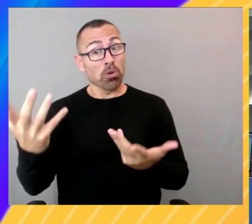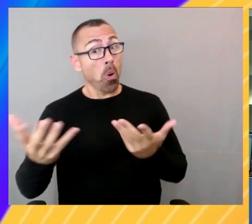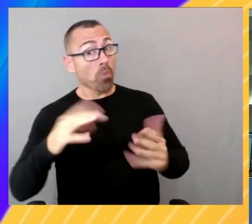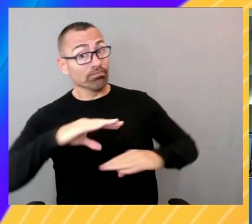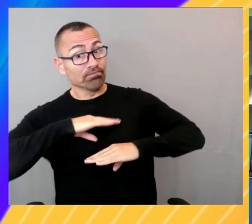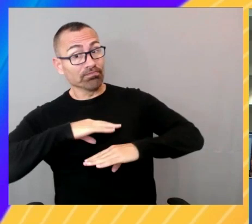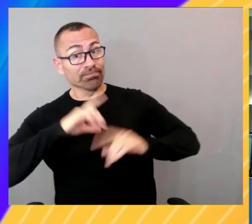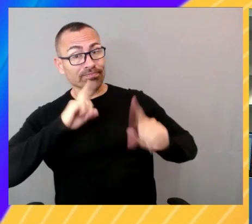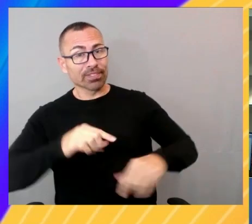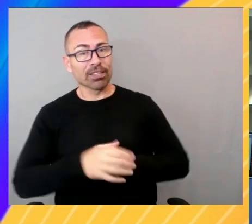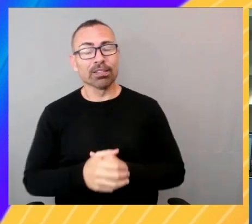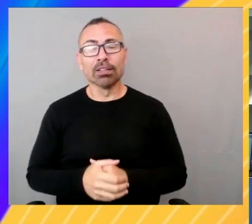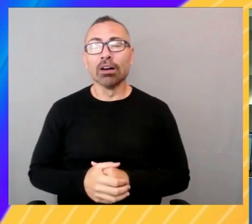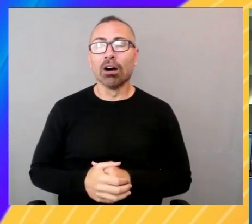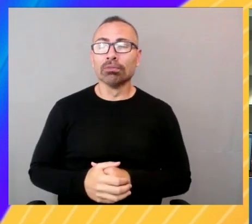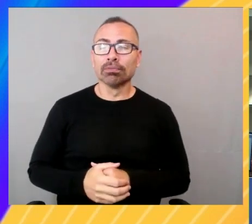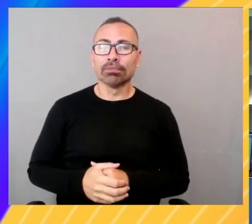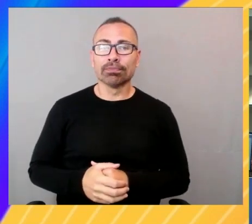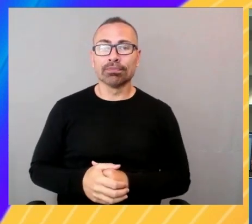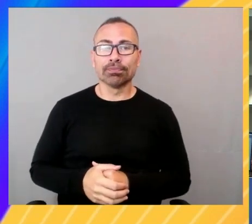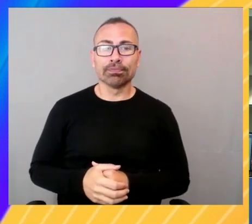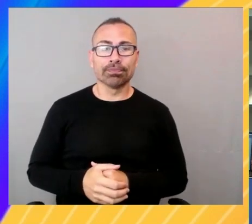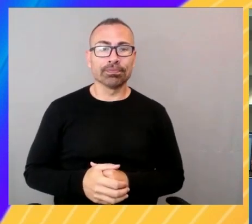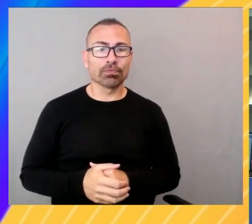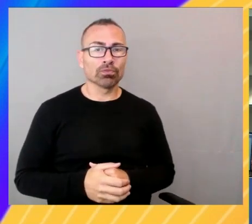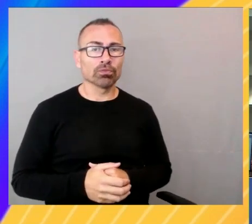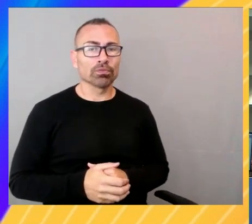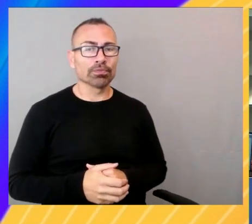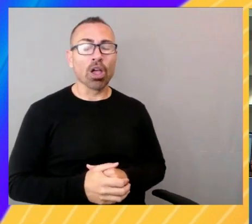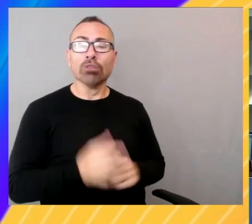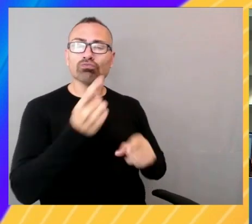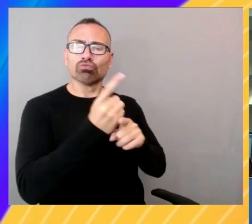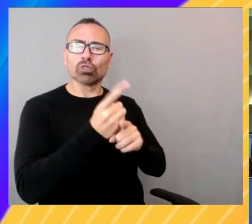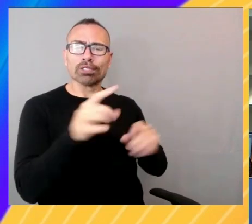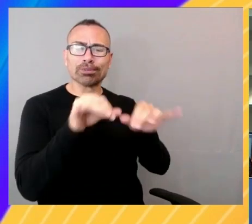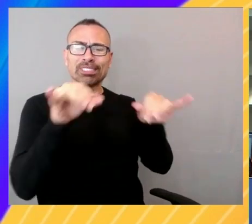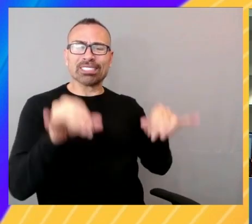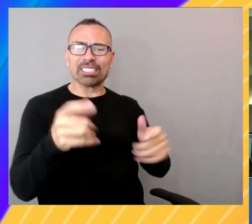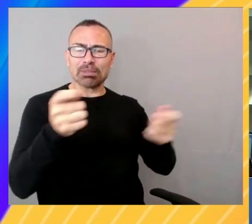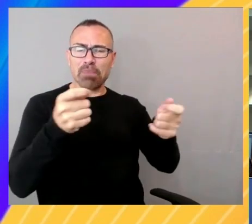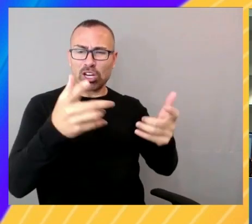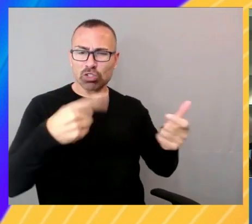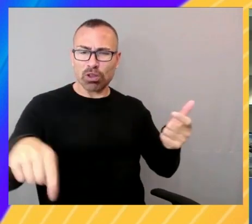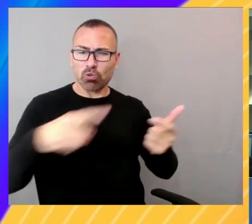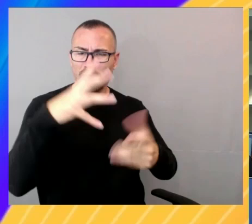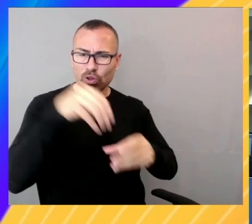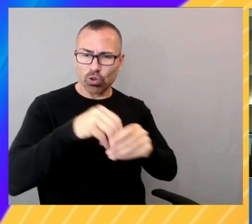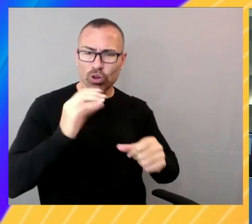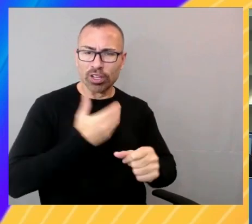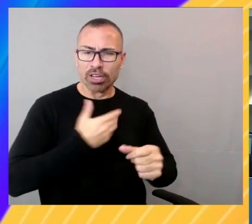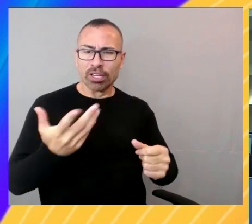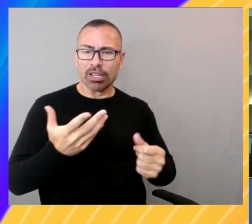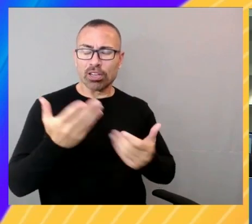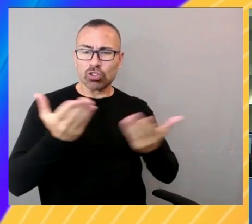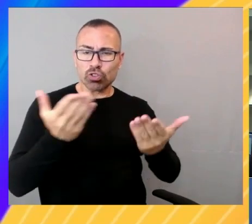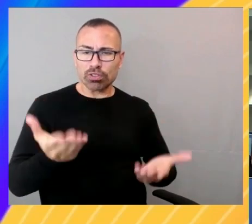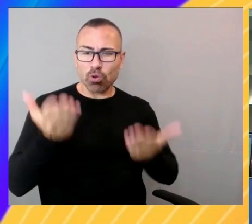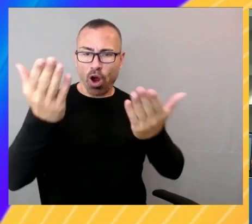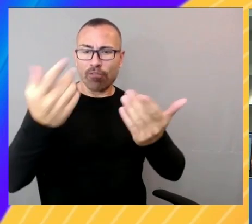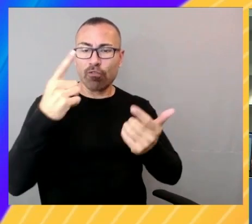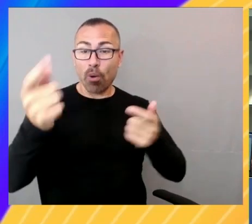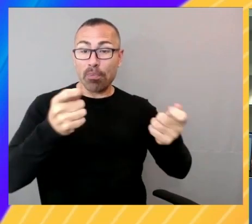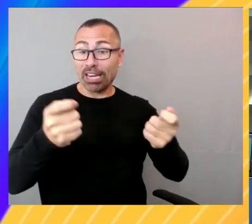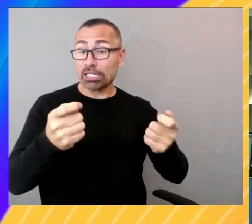with managing large-scale events and built it into a service that customers can use for managing incidents, and then also including like the